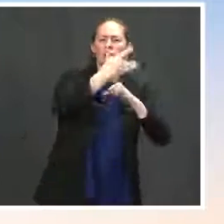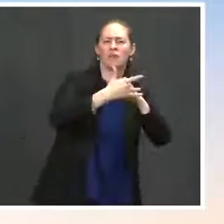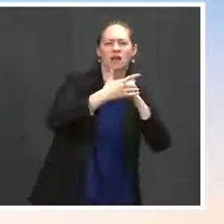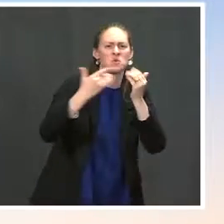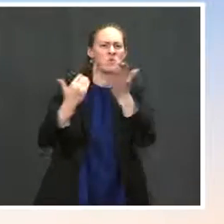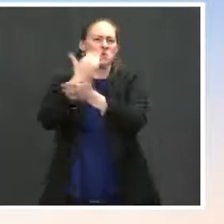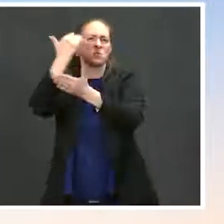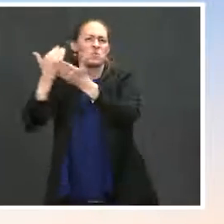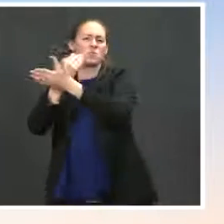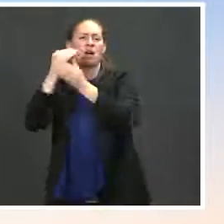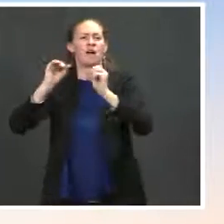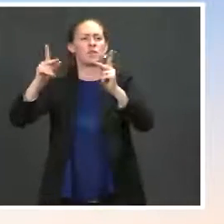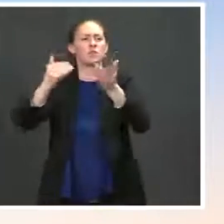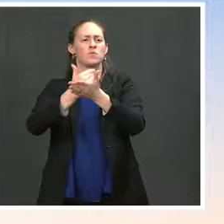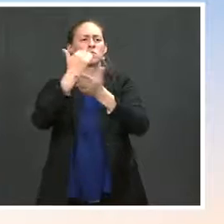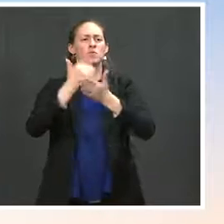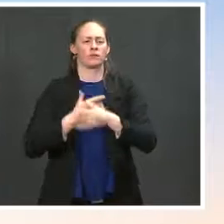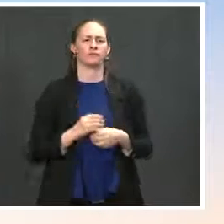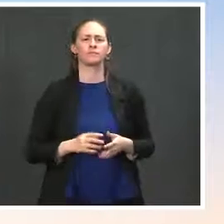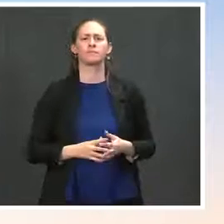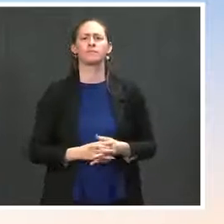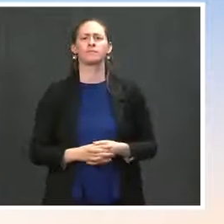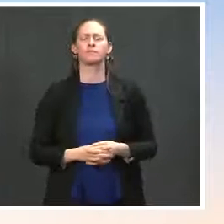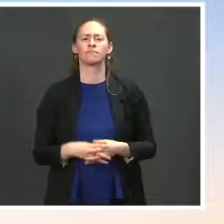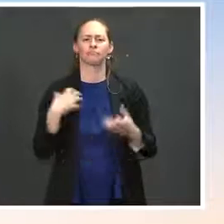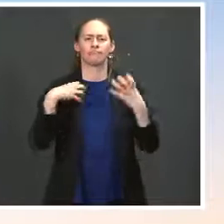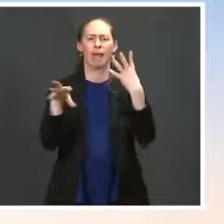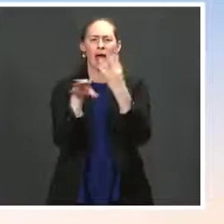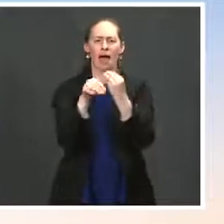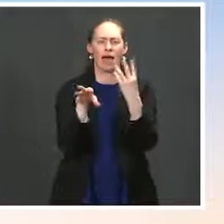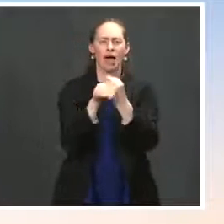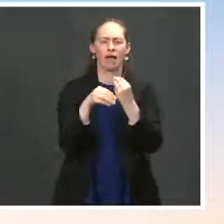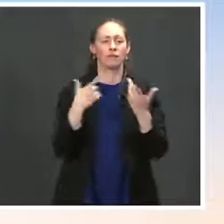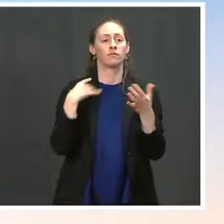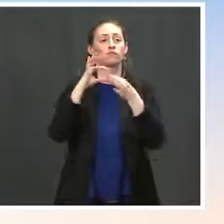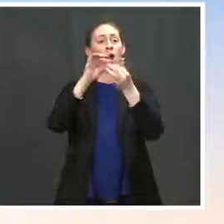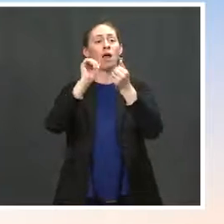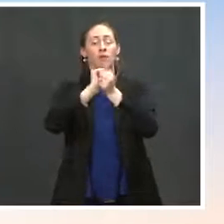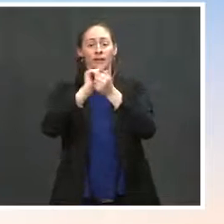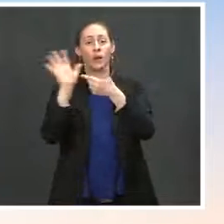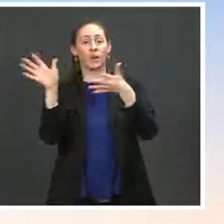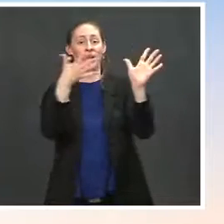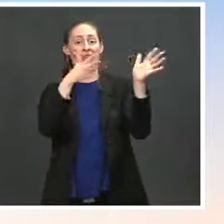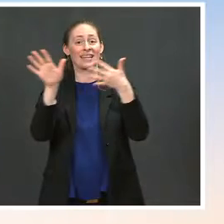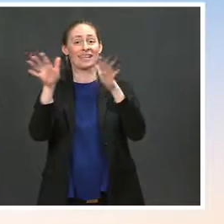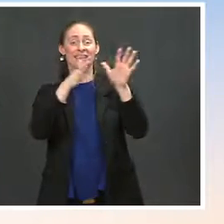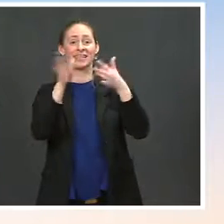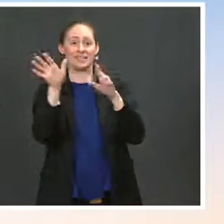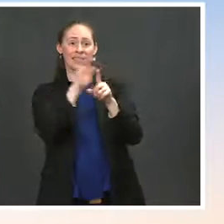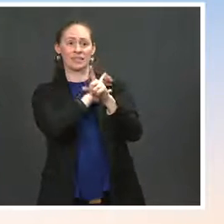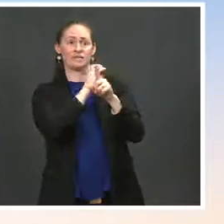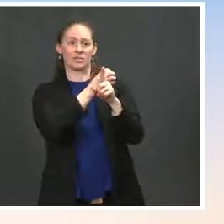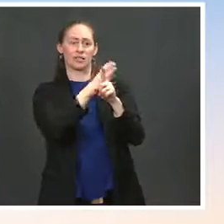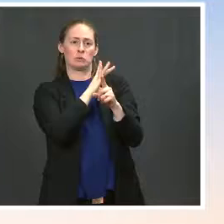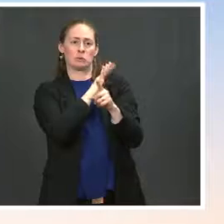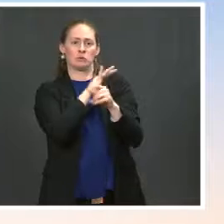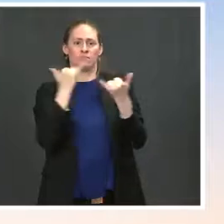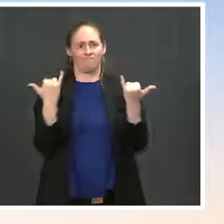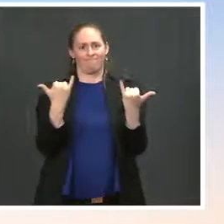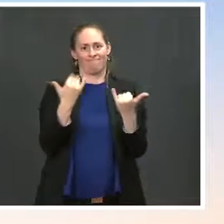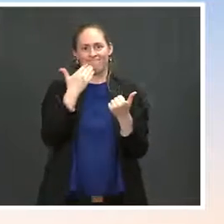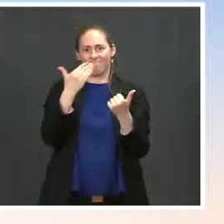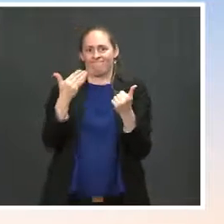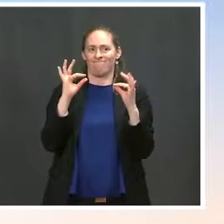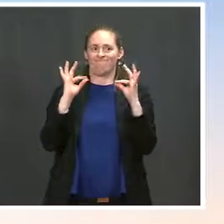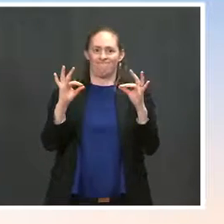I would mention is that, you know, wind and solar had the biggest year they've ever had last year. And what we saw